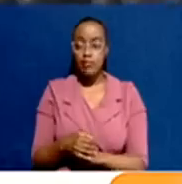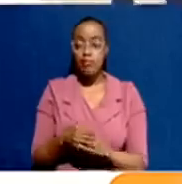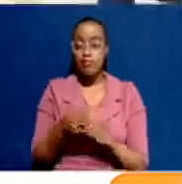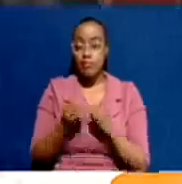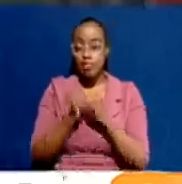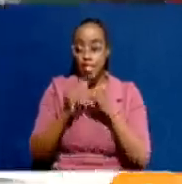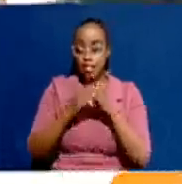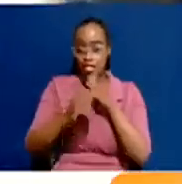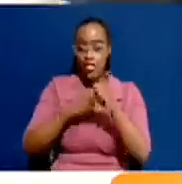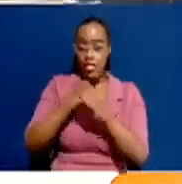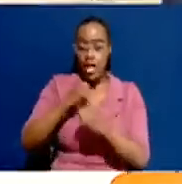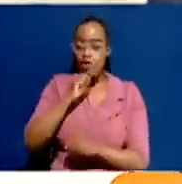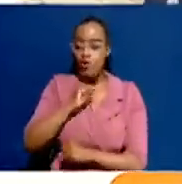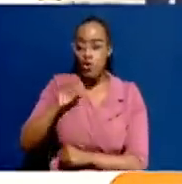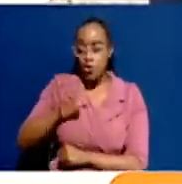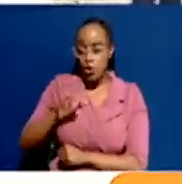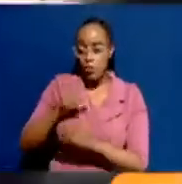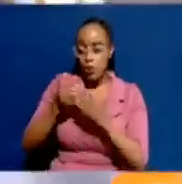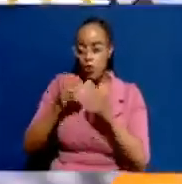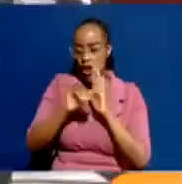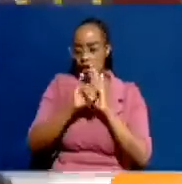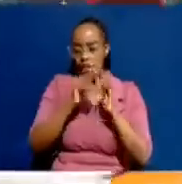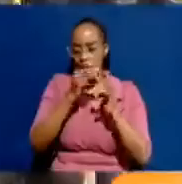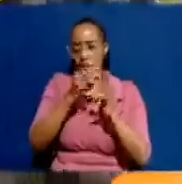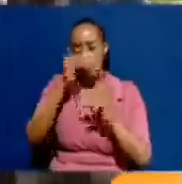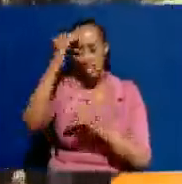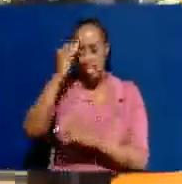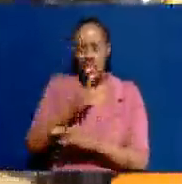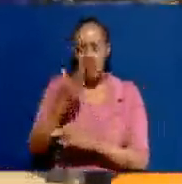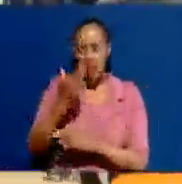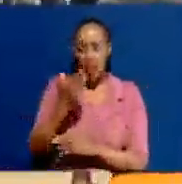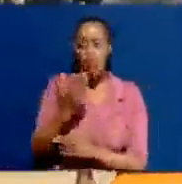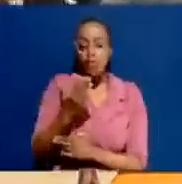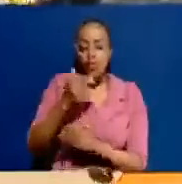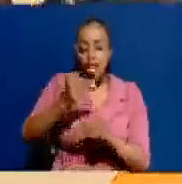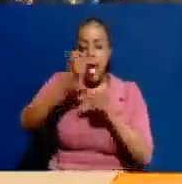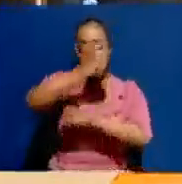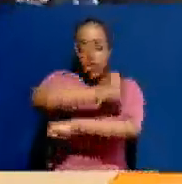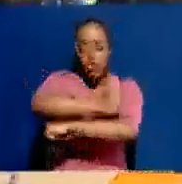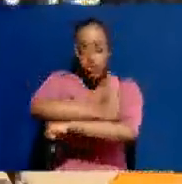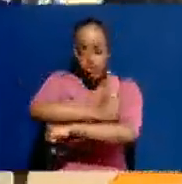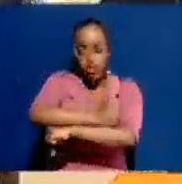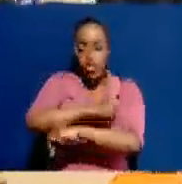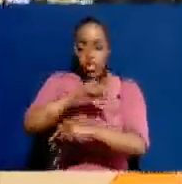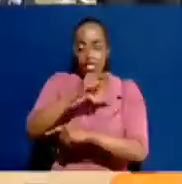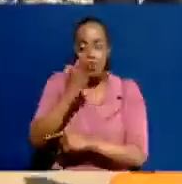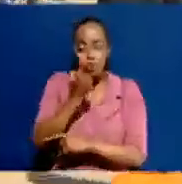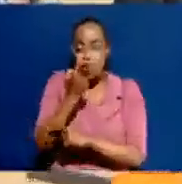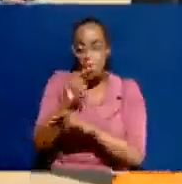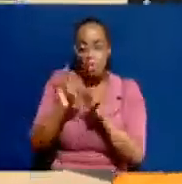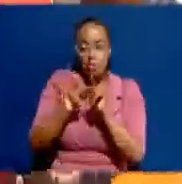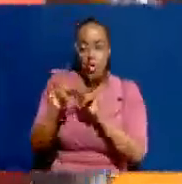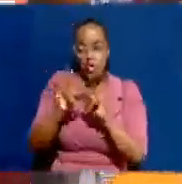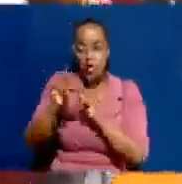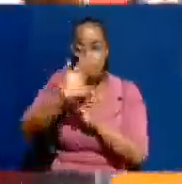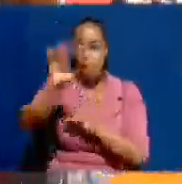The 19-year-old woman, who has since been identified as a student at Rangala Girls High School, was a pillion passenger and